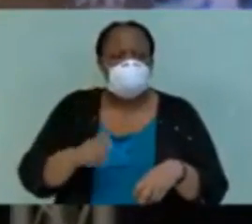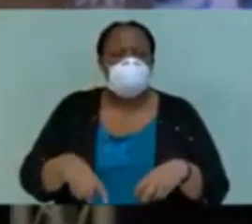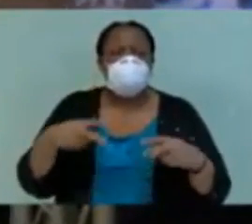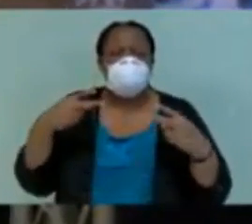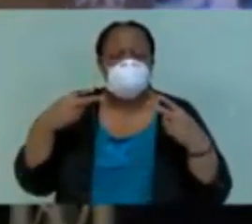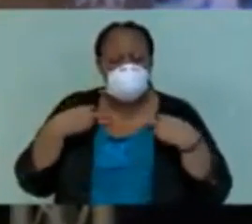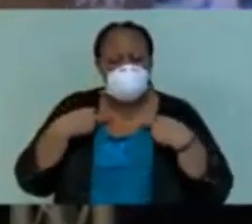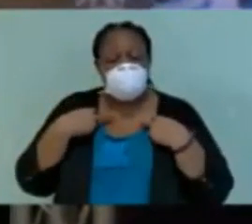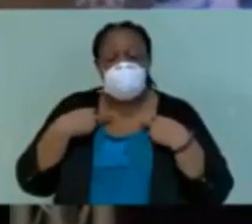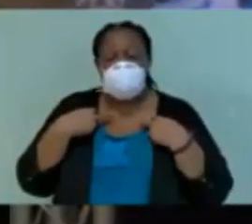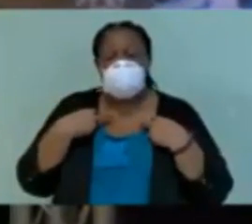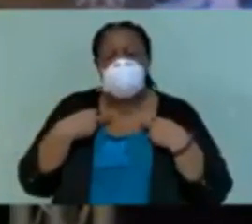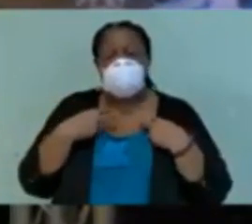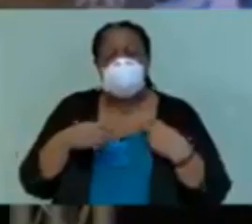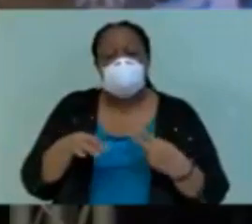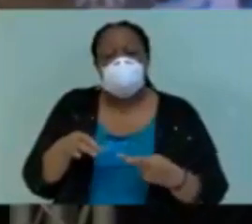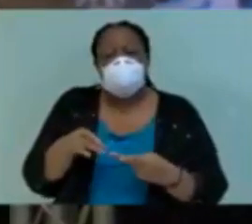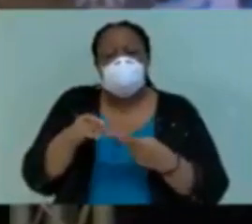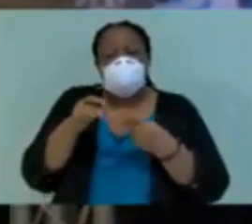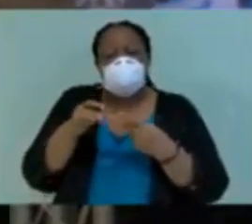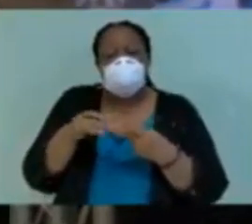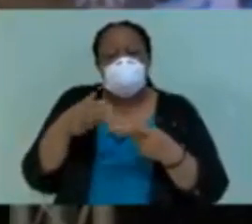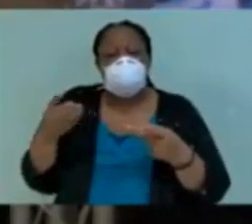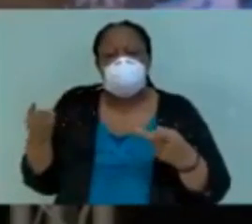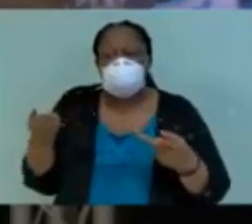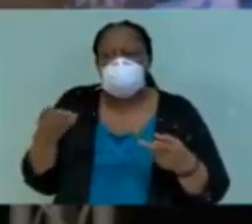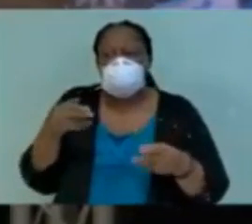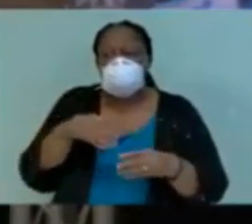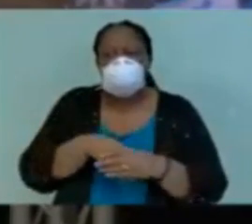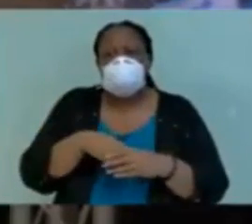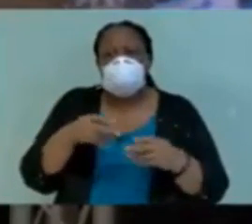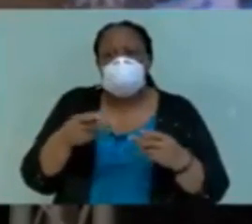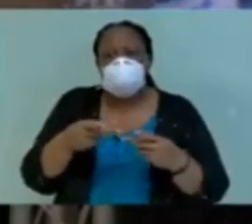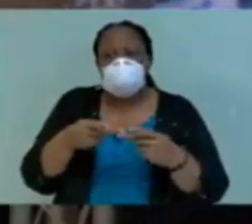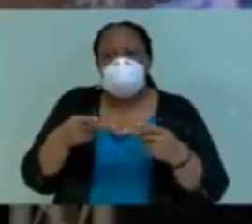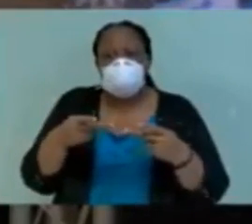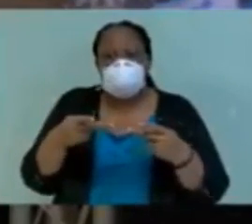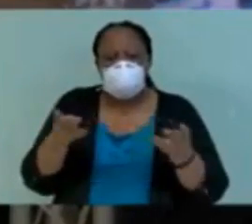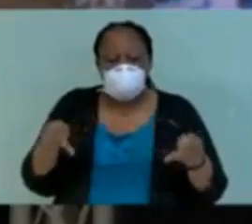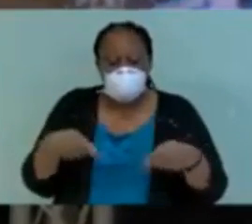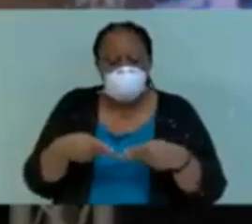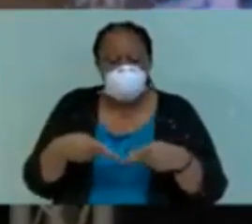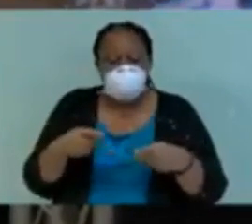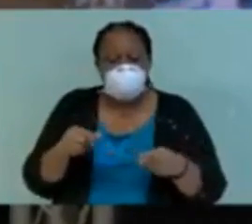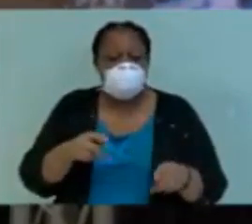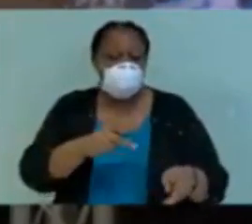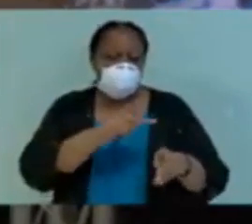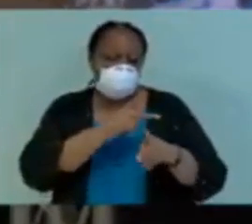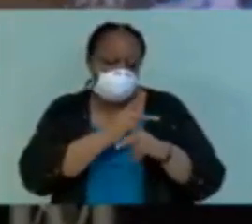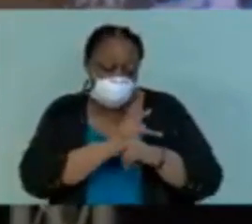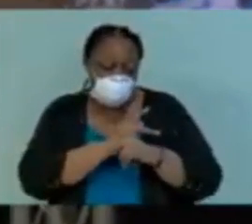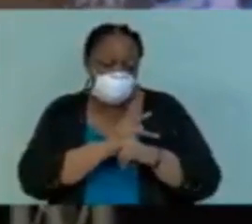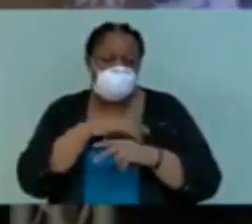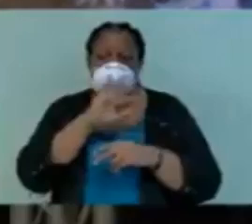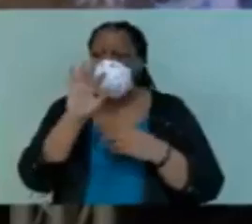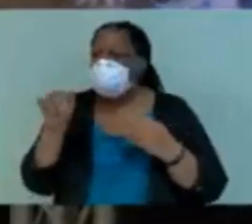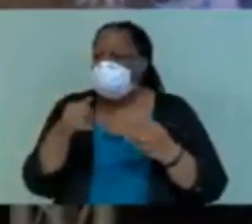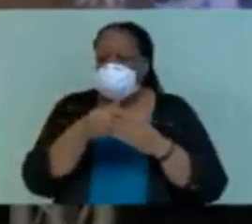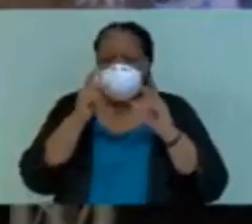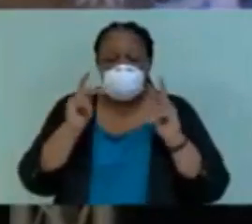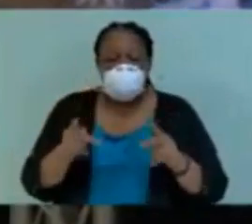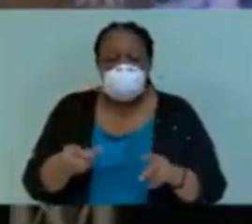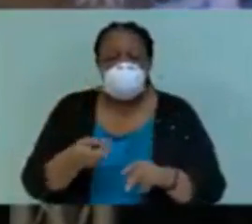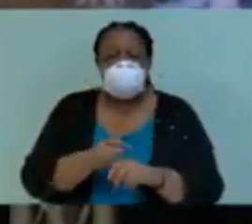Thank you very much. We are in an abnormal time, an unusual time, when the world is